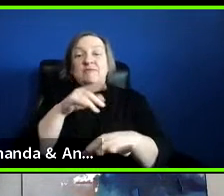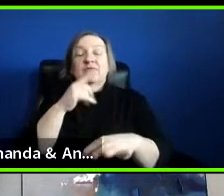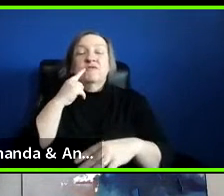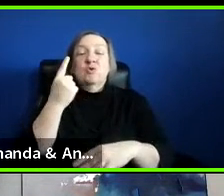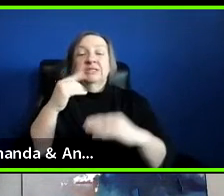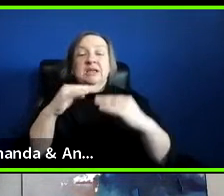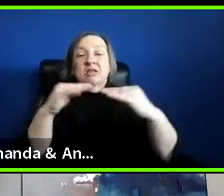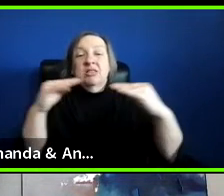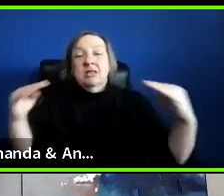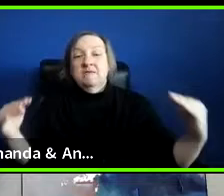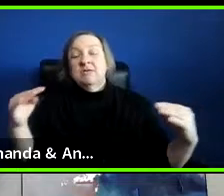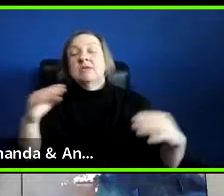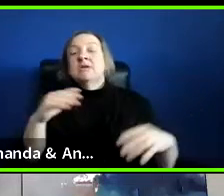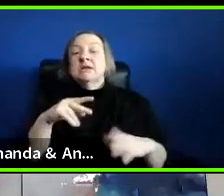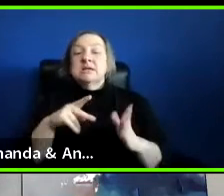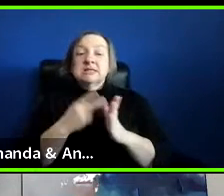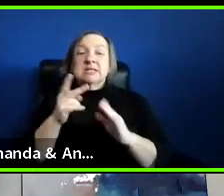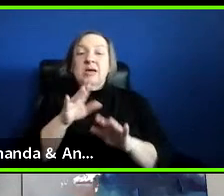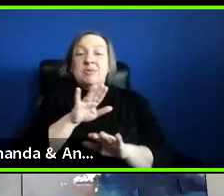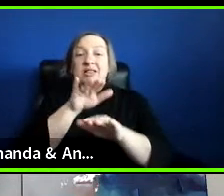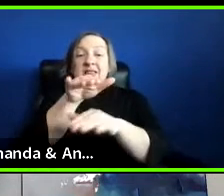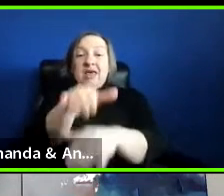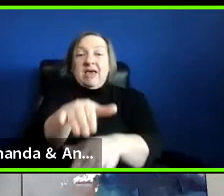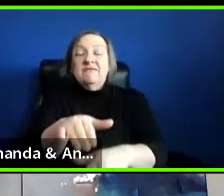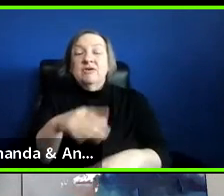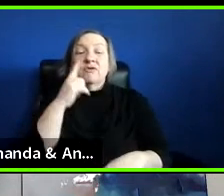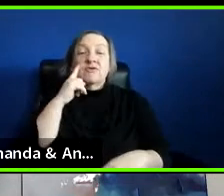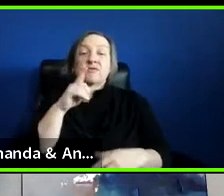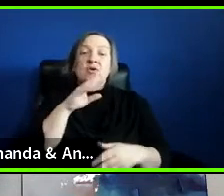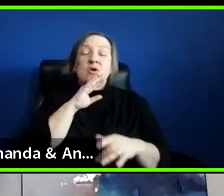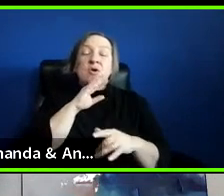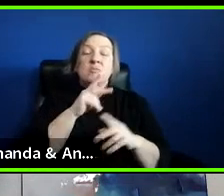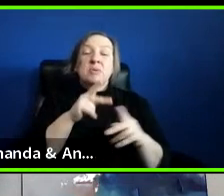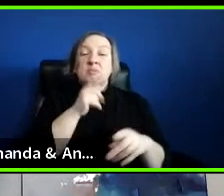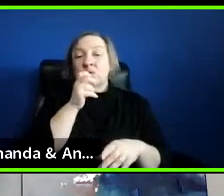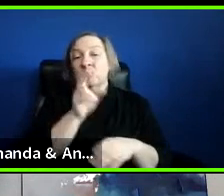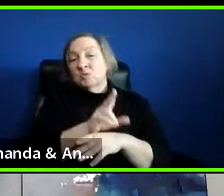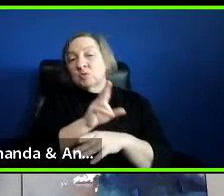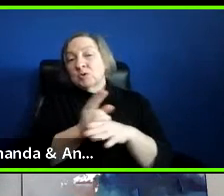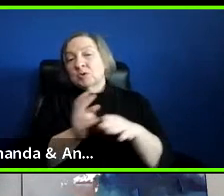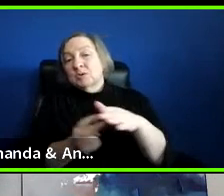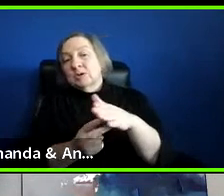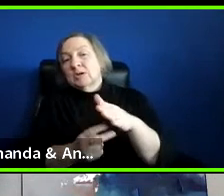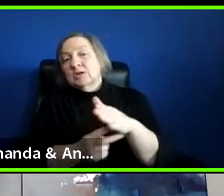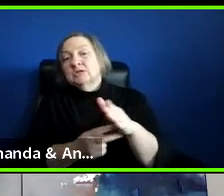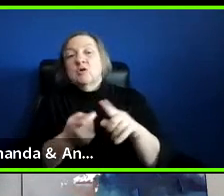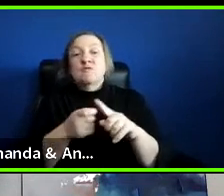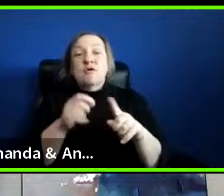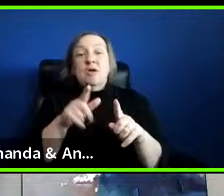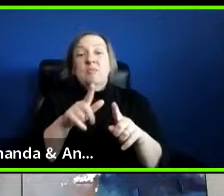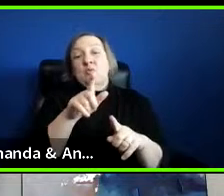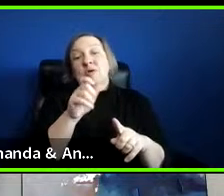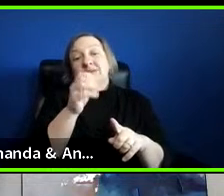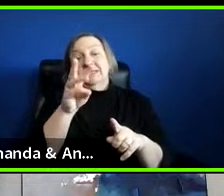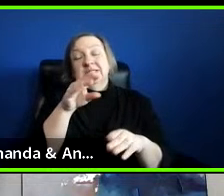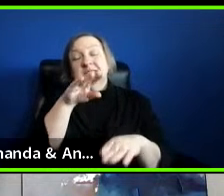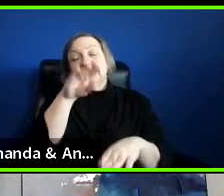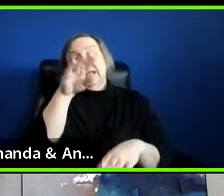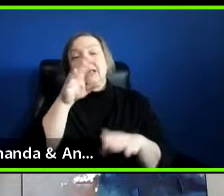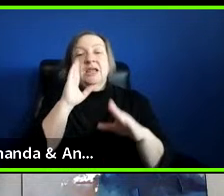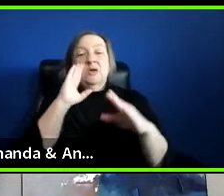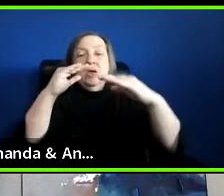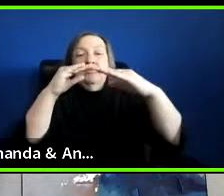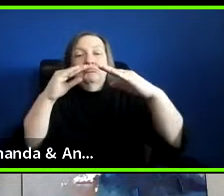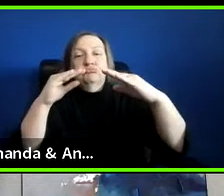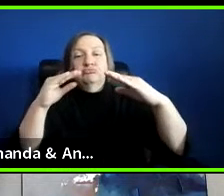the double level bridge for the river users. So starting from there, it's going to like come down